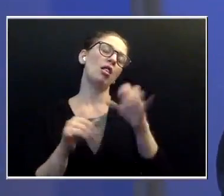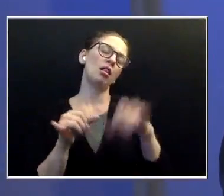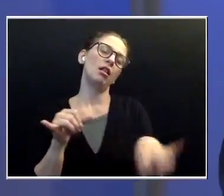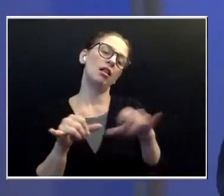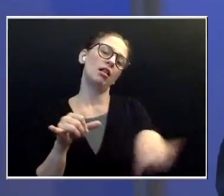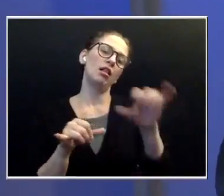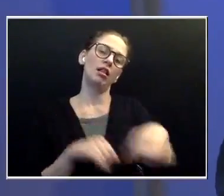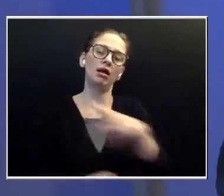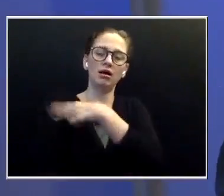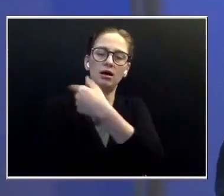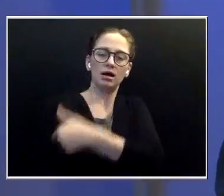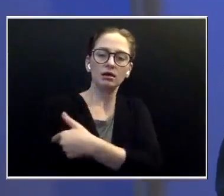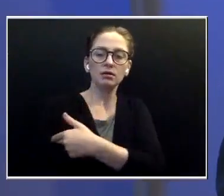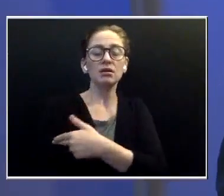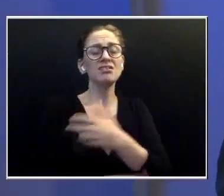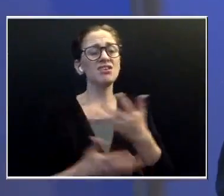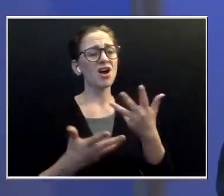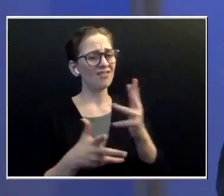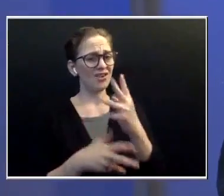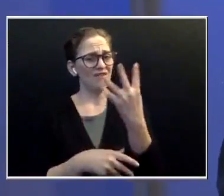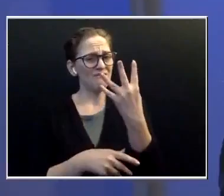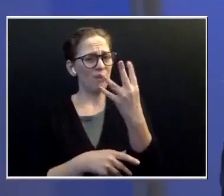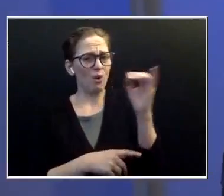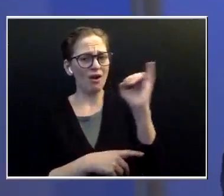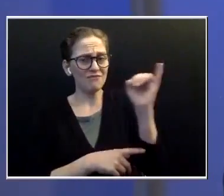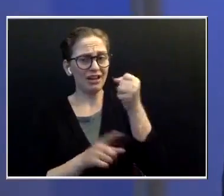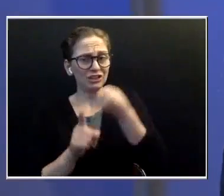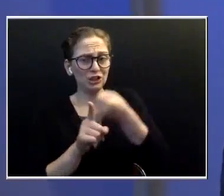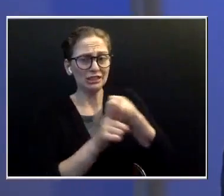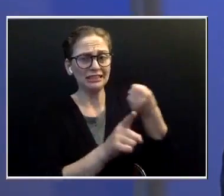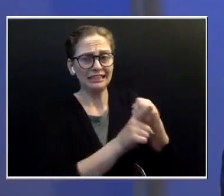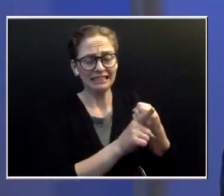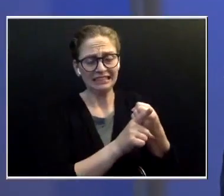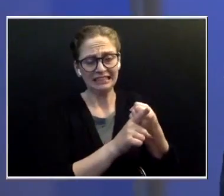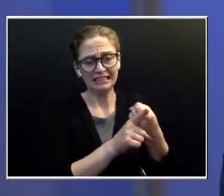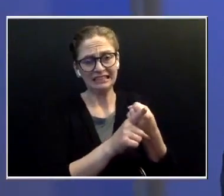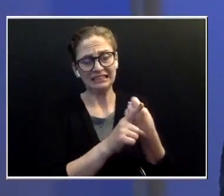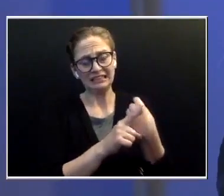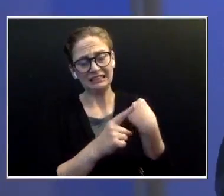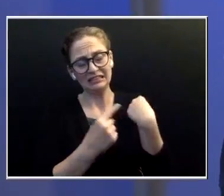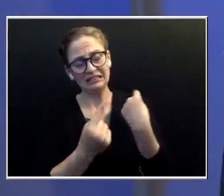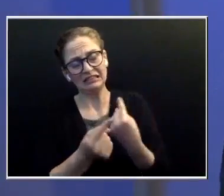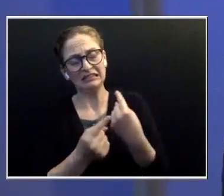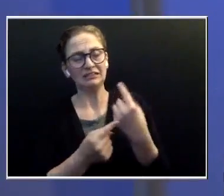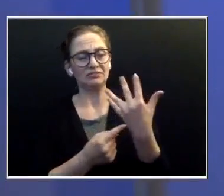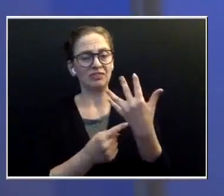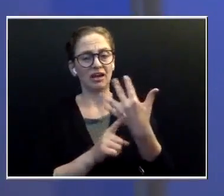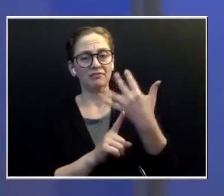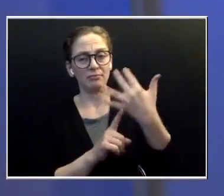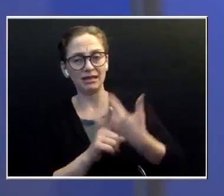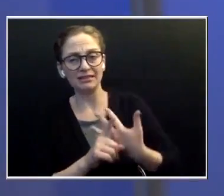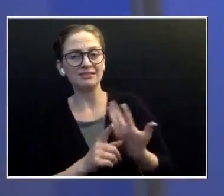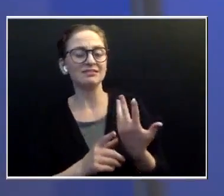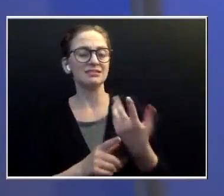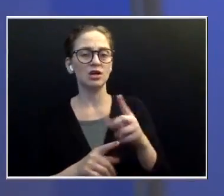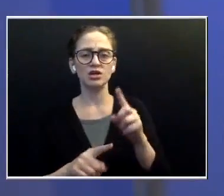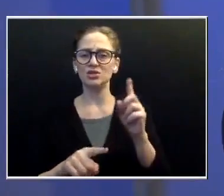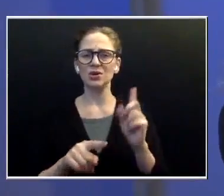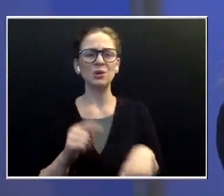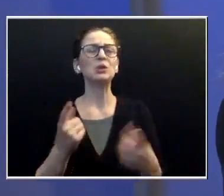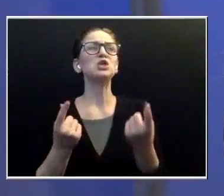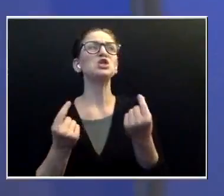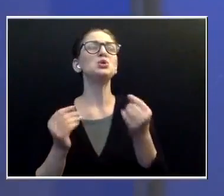infections in 4 months, 5 months. I couldn't do anything in life. So when someone hands you a lifeline, and